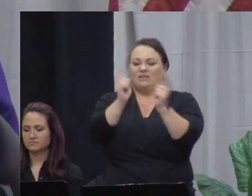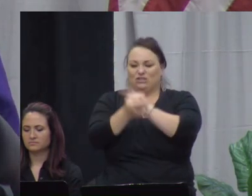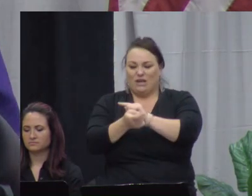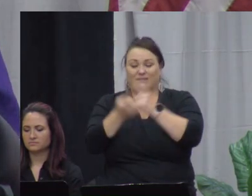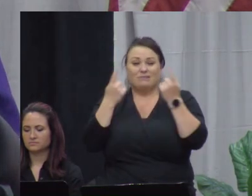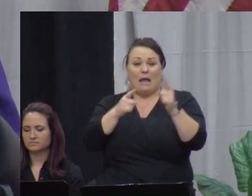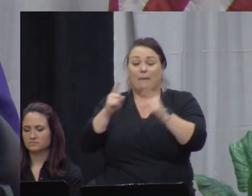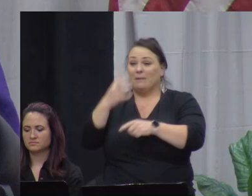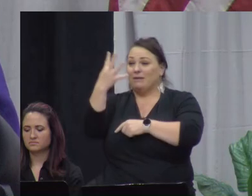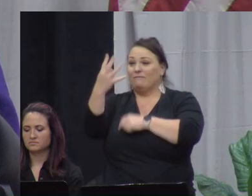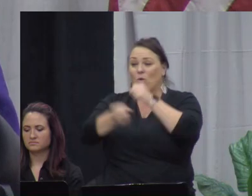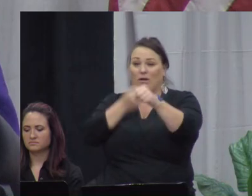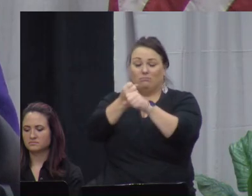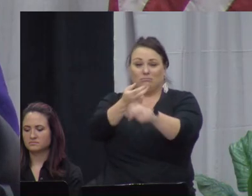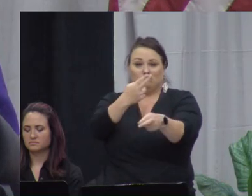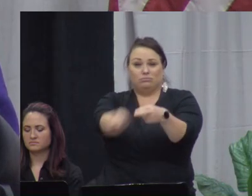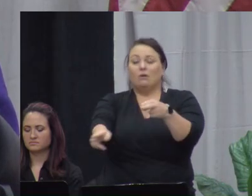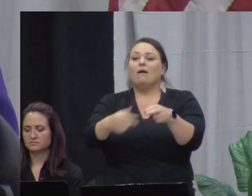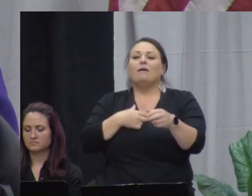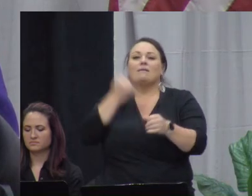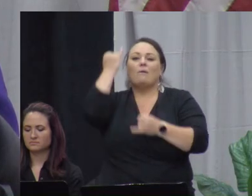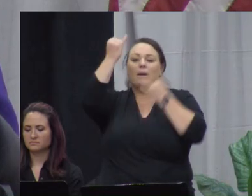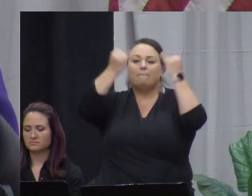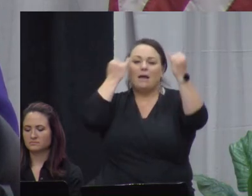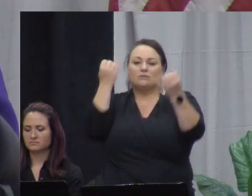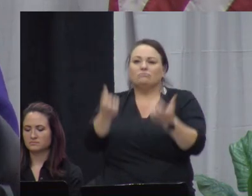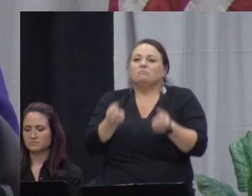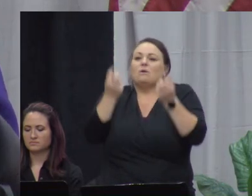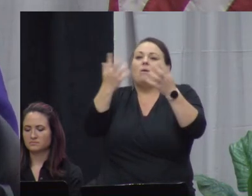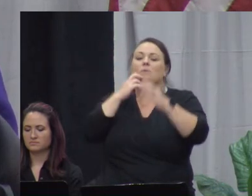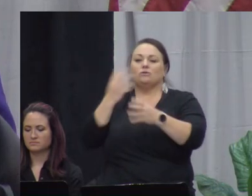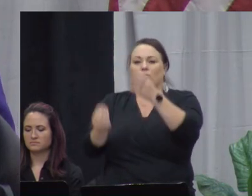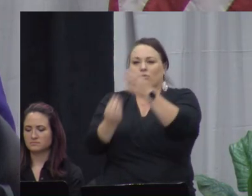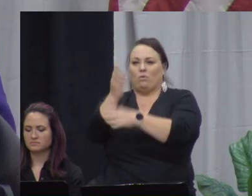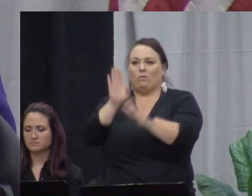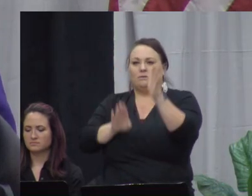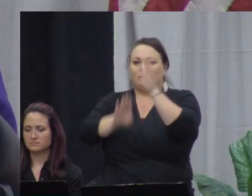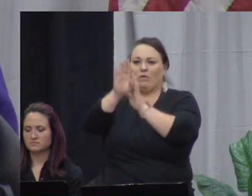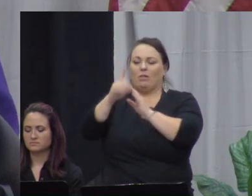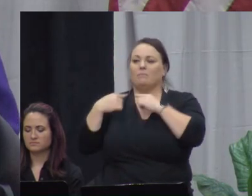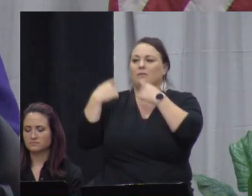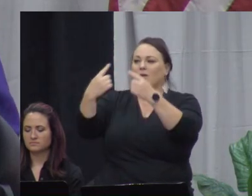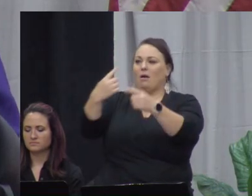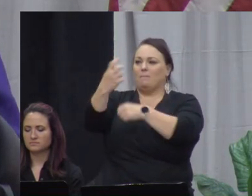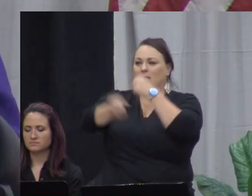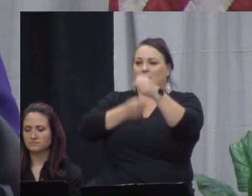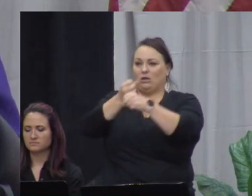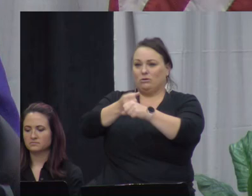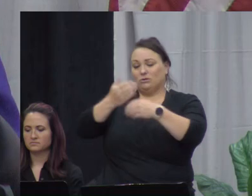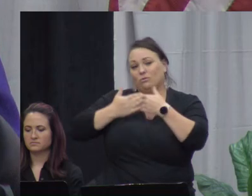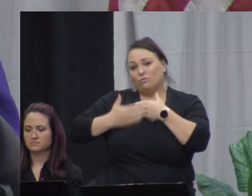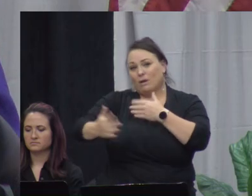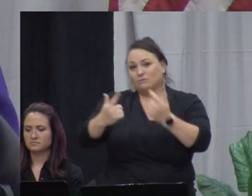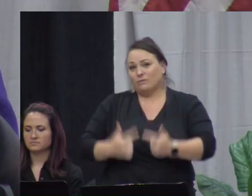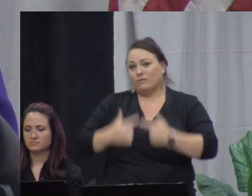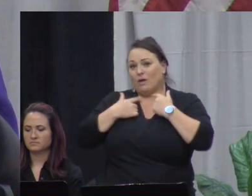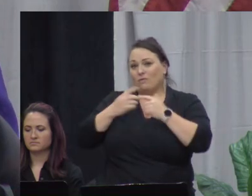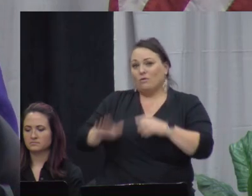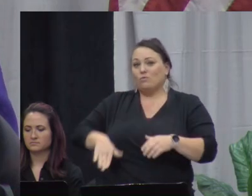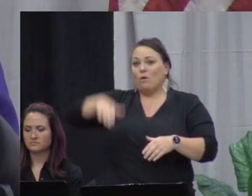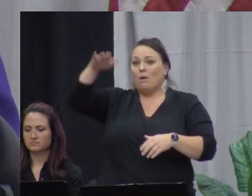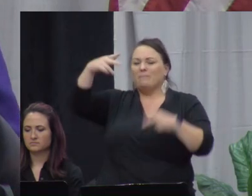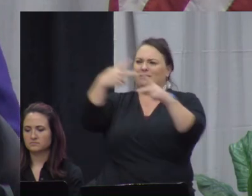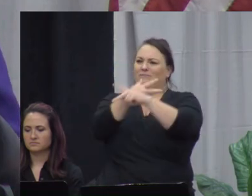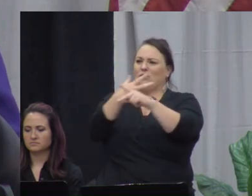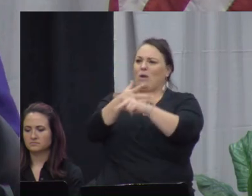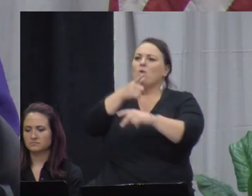years. And now imagine how much you will grow and develop in these coming years and the rest of your life. We were able to grow up, figure out who we